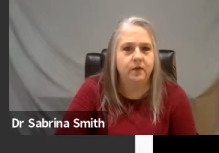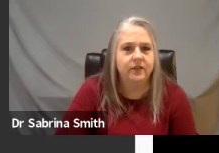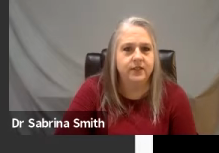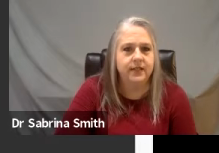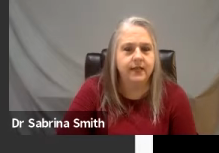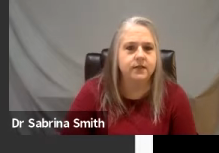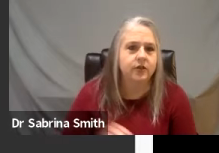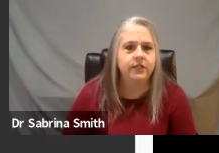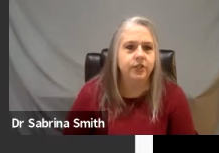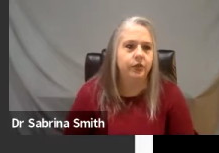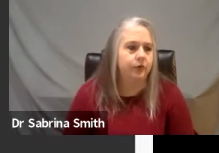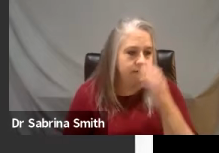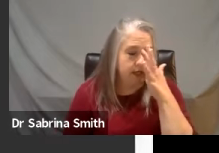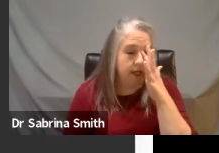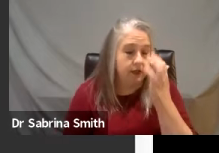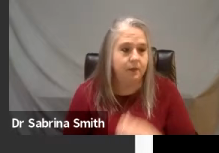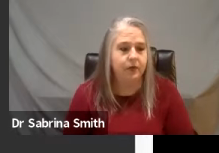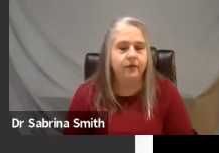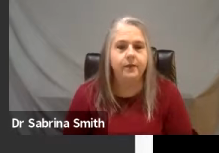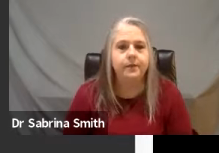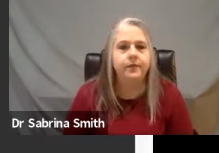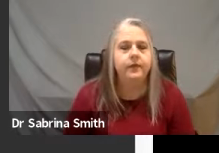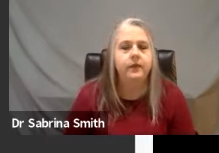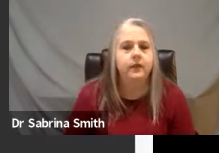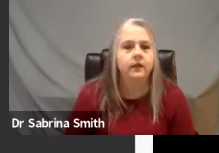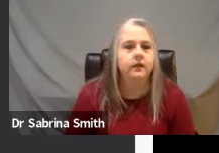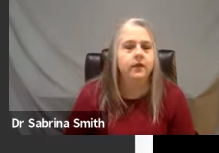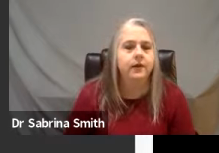I'm going to move it to the second screen too, so you can kind of look at both of them.